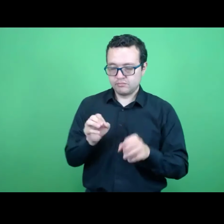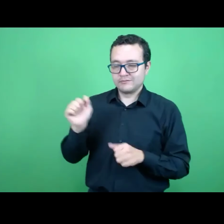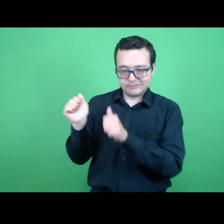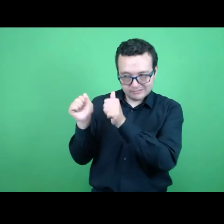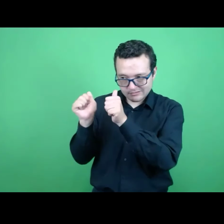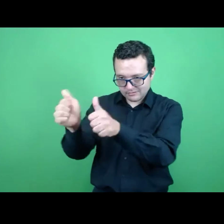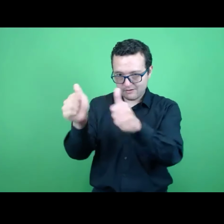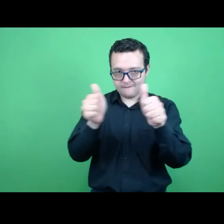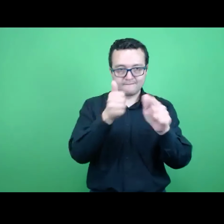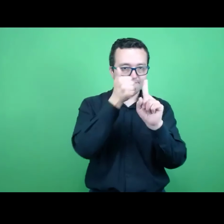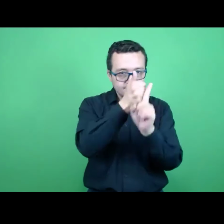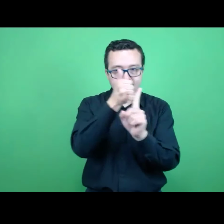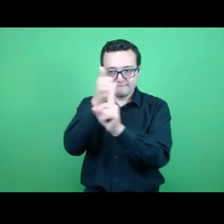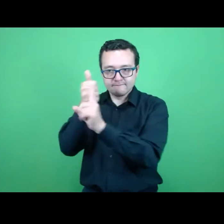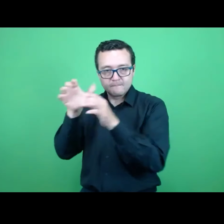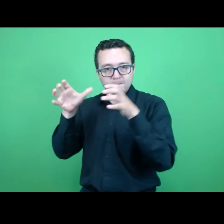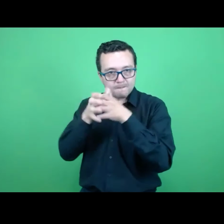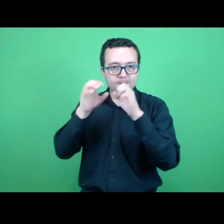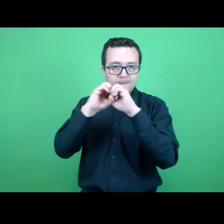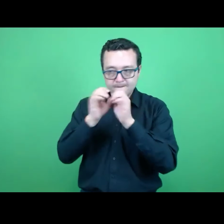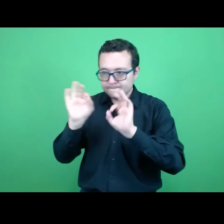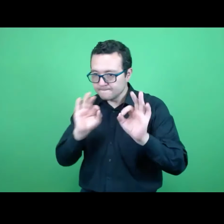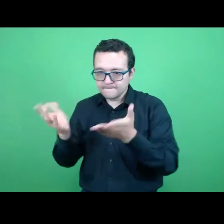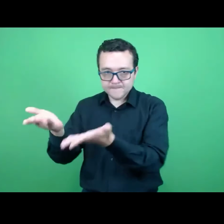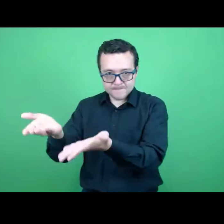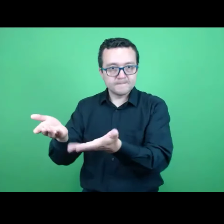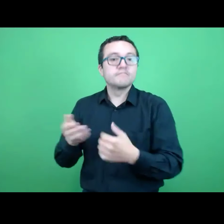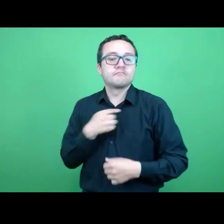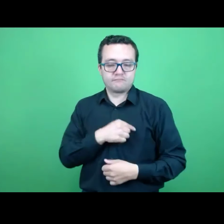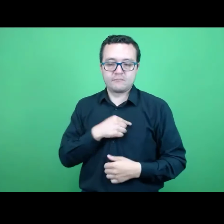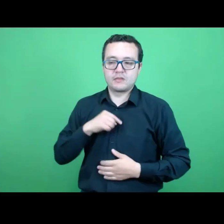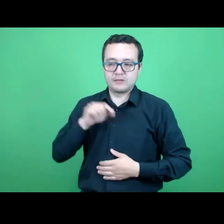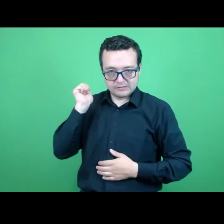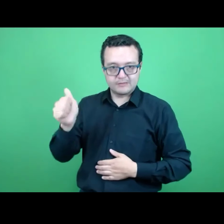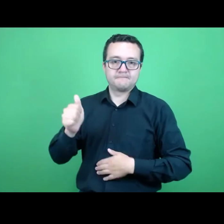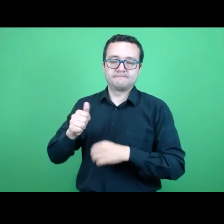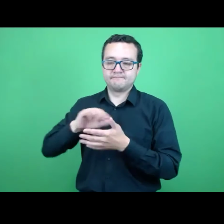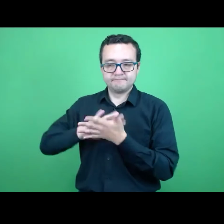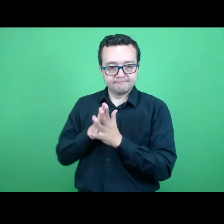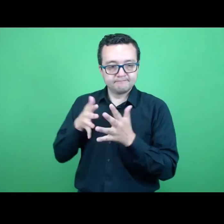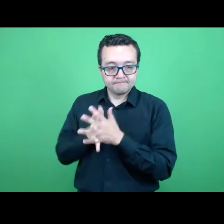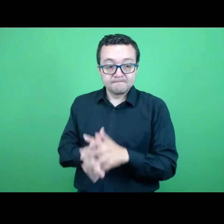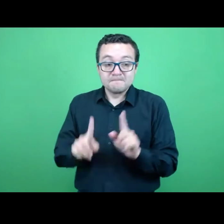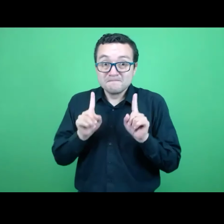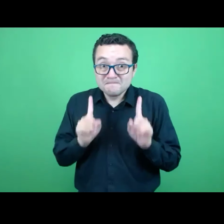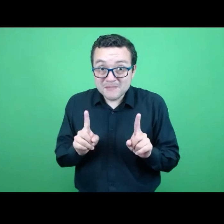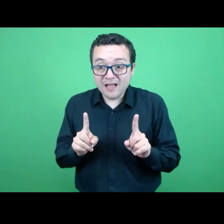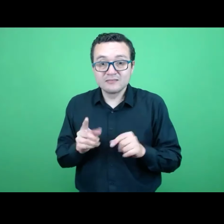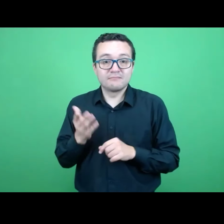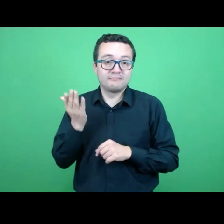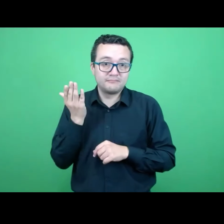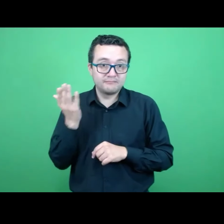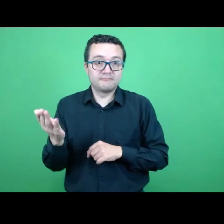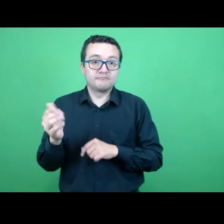between organization of persons with disabilities and other